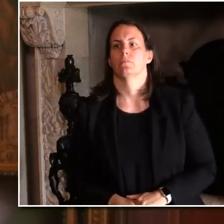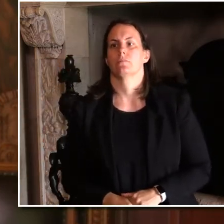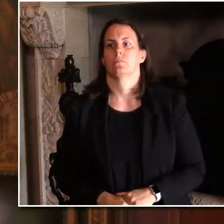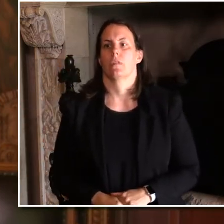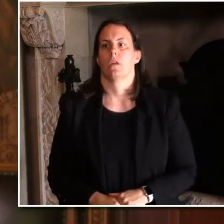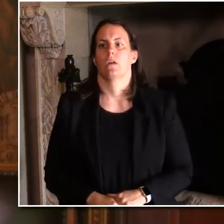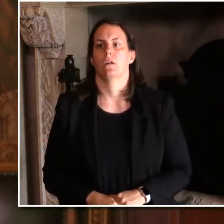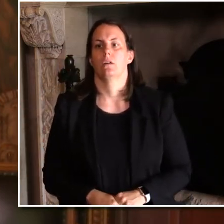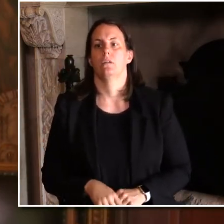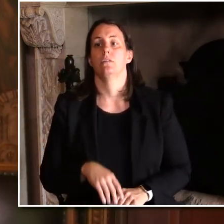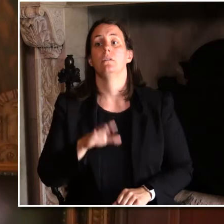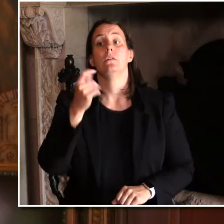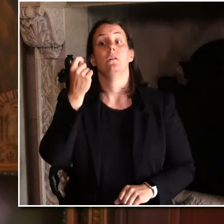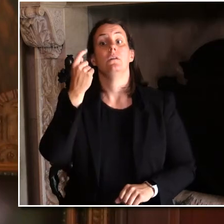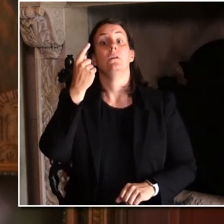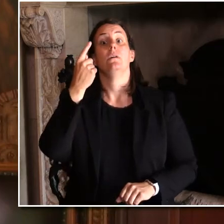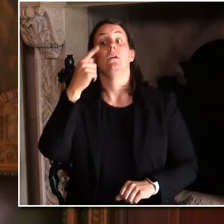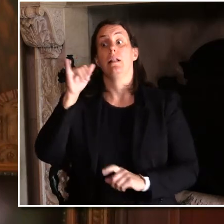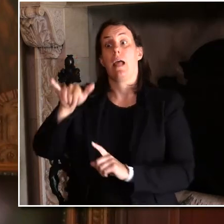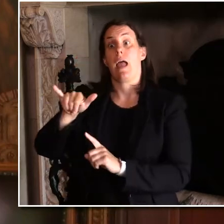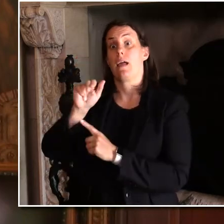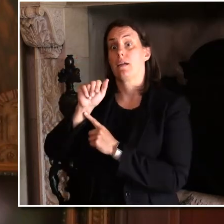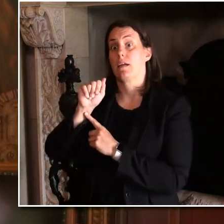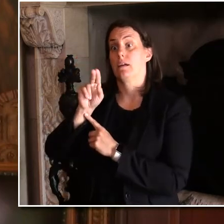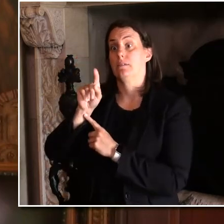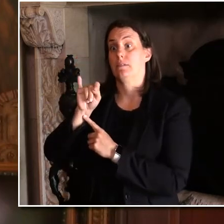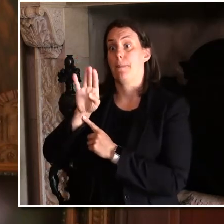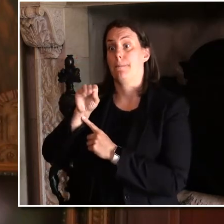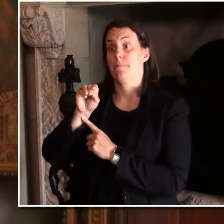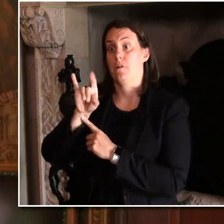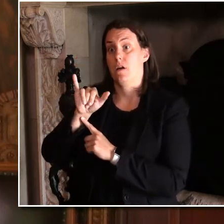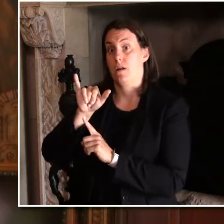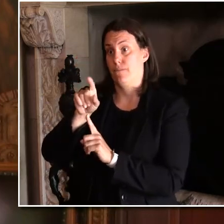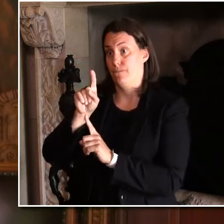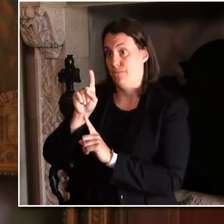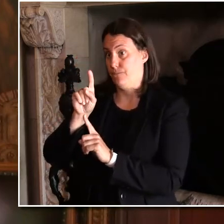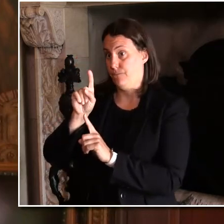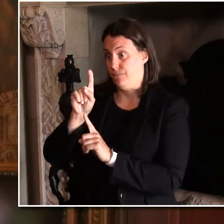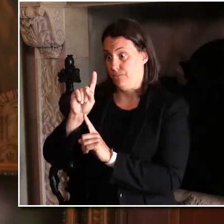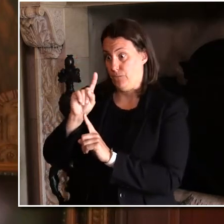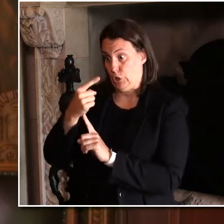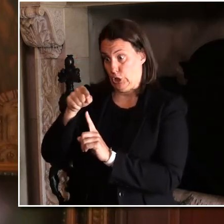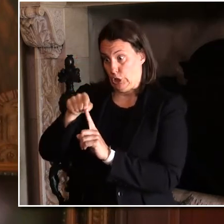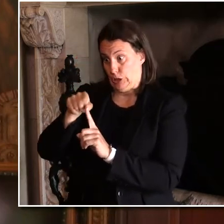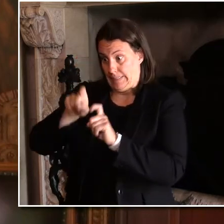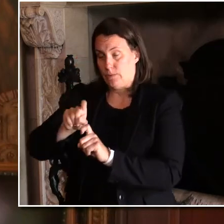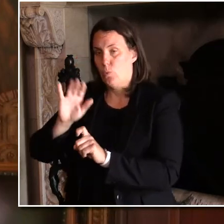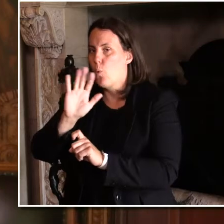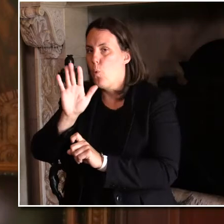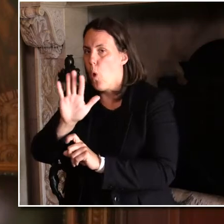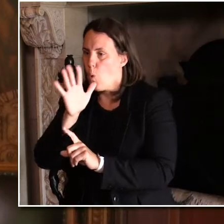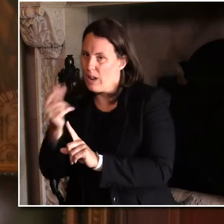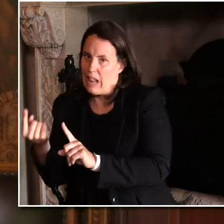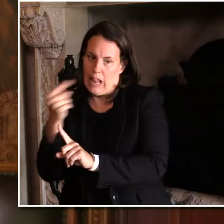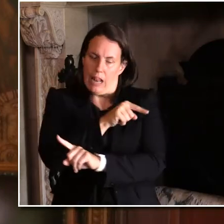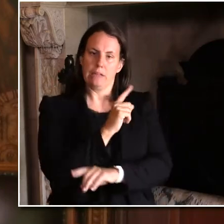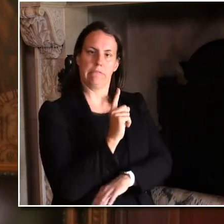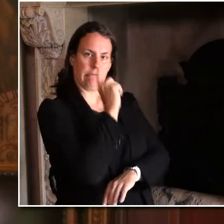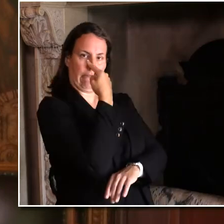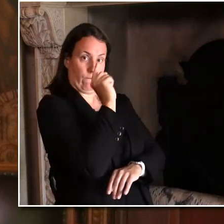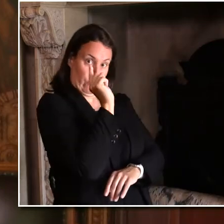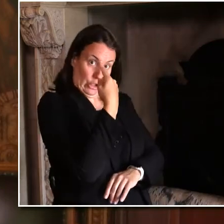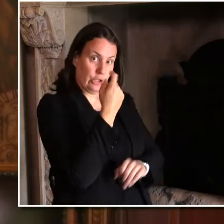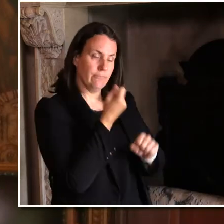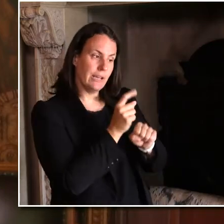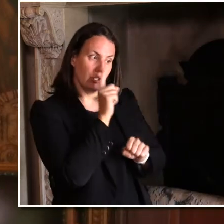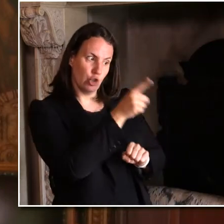test, a molecular test, to see if they're infected now. The idea here, again, is to understand how broadly has the epidemic spread during the first 6 months